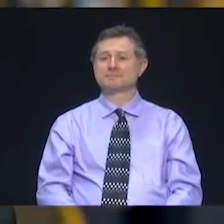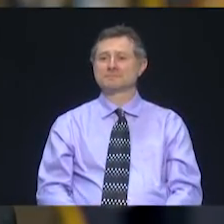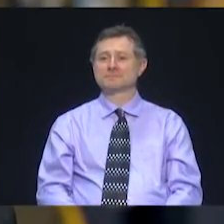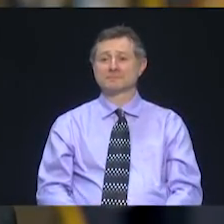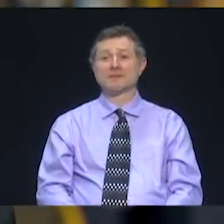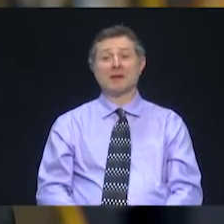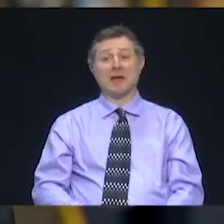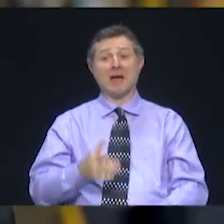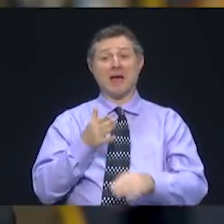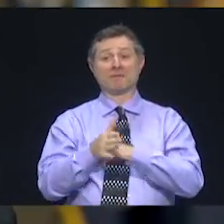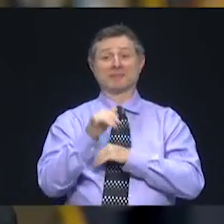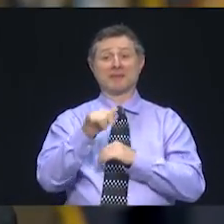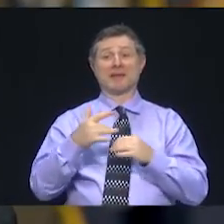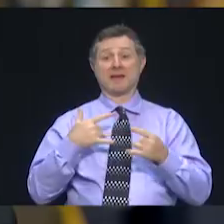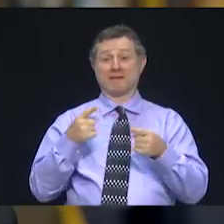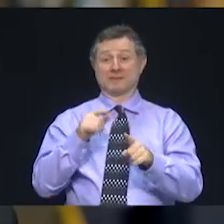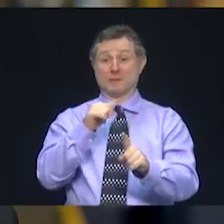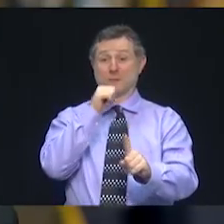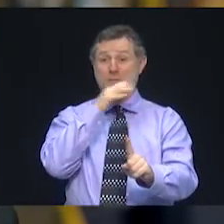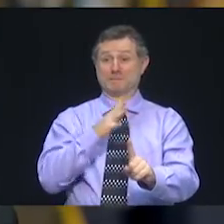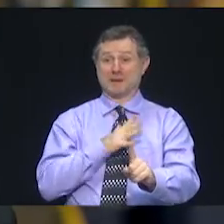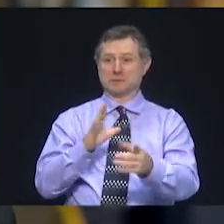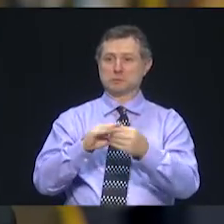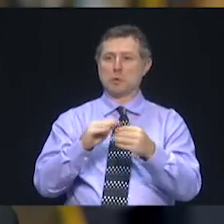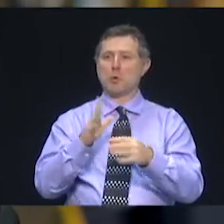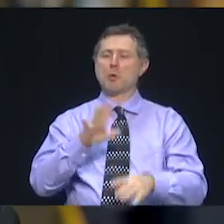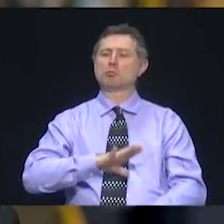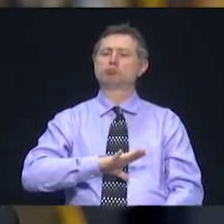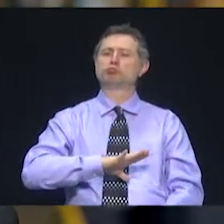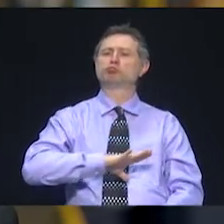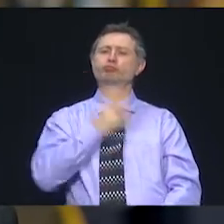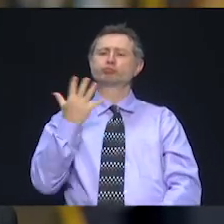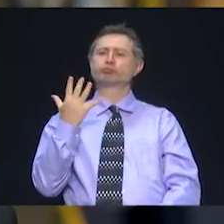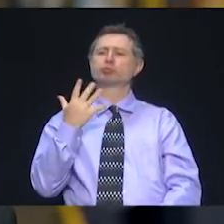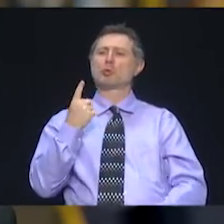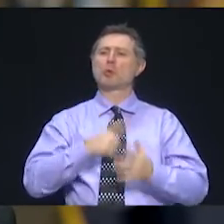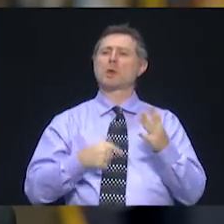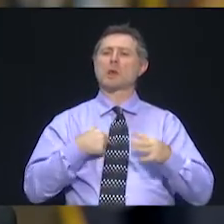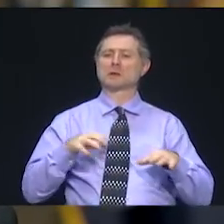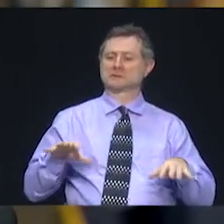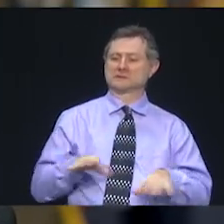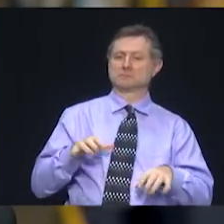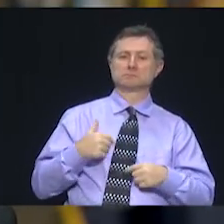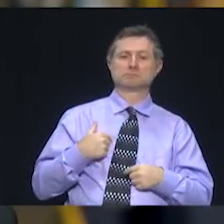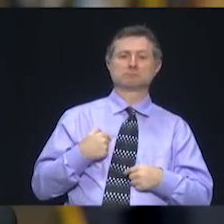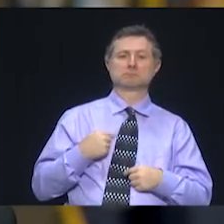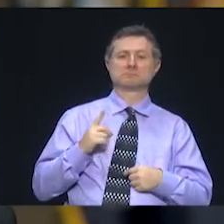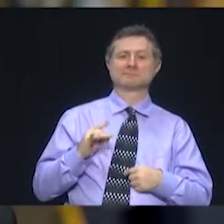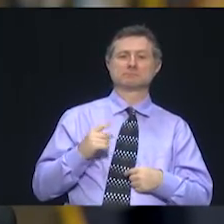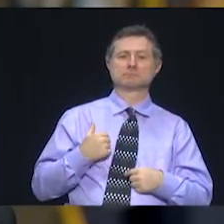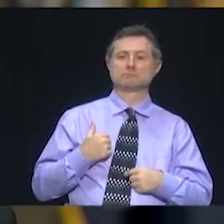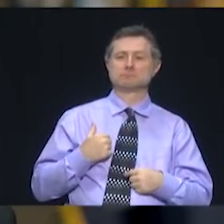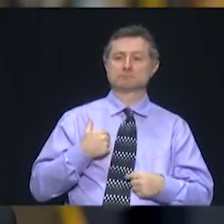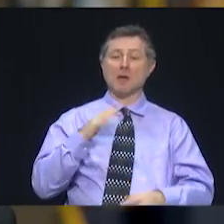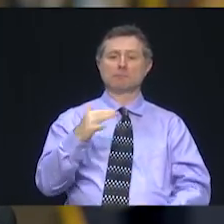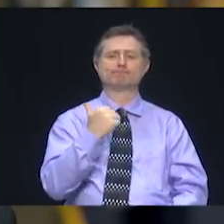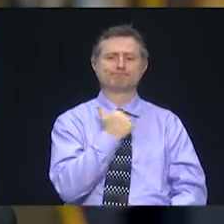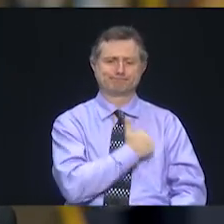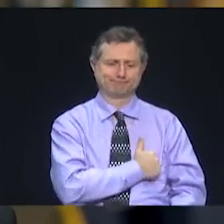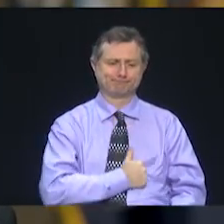woman told the press that she took offense at the gesture. And for that, I